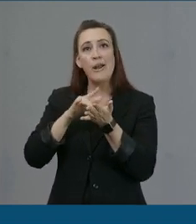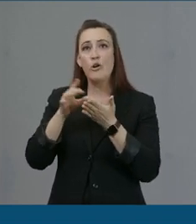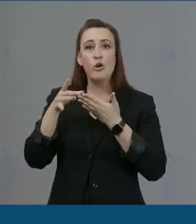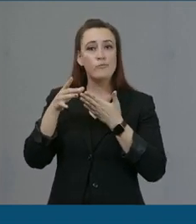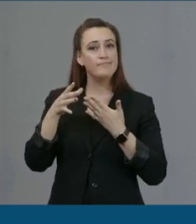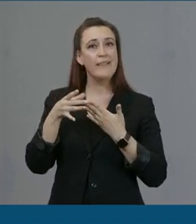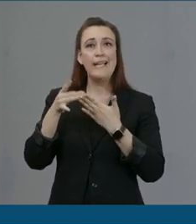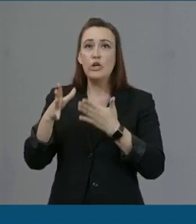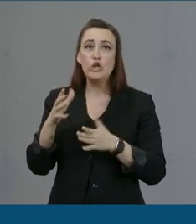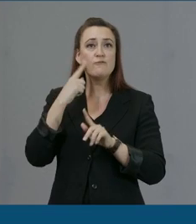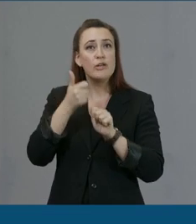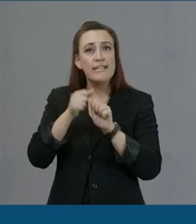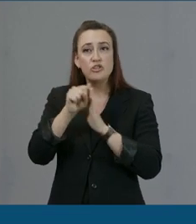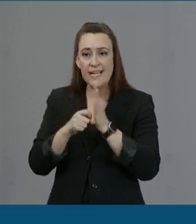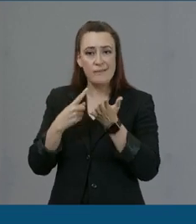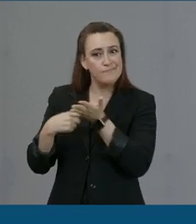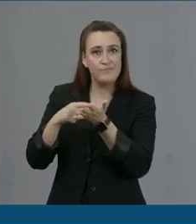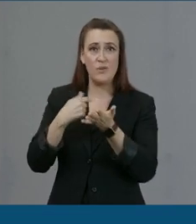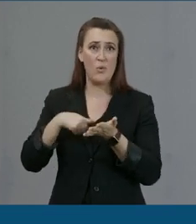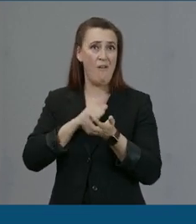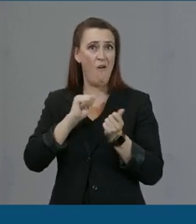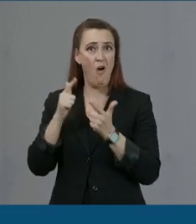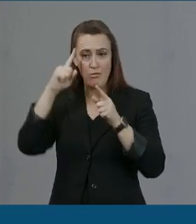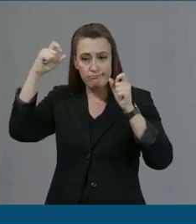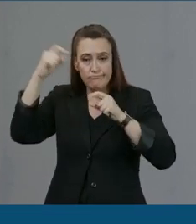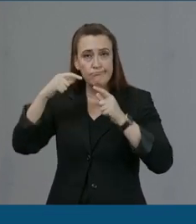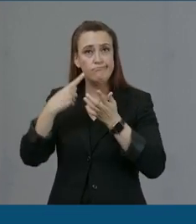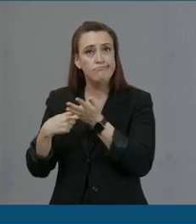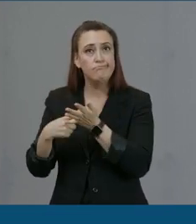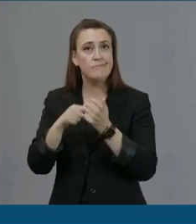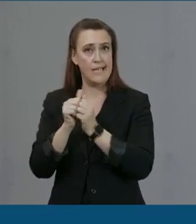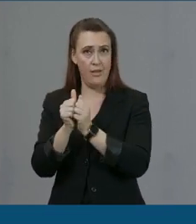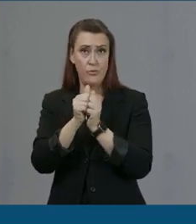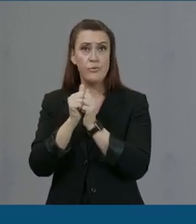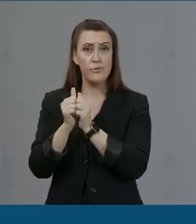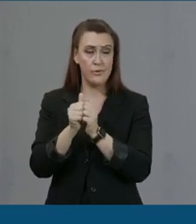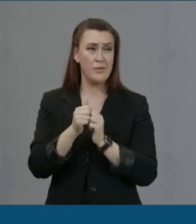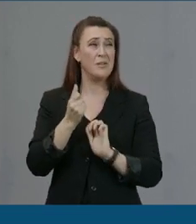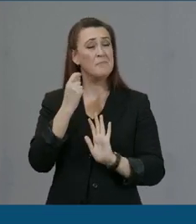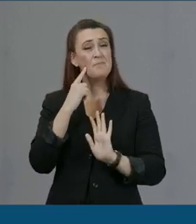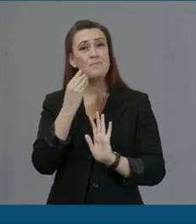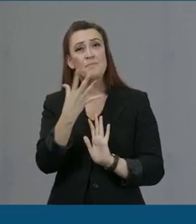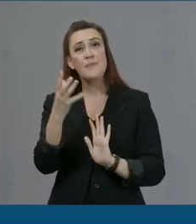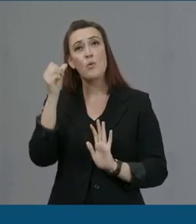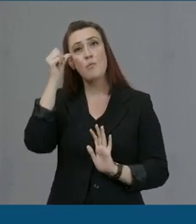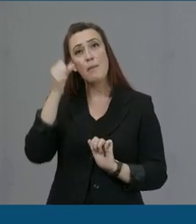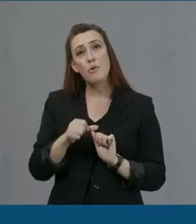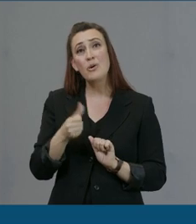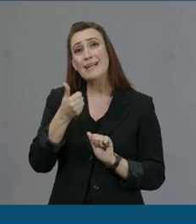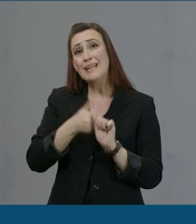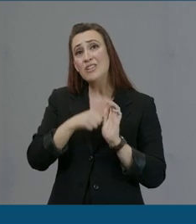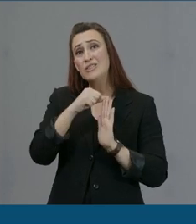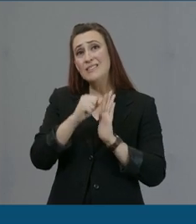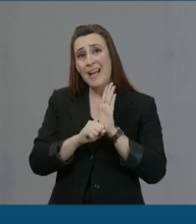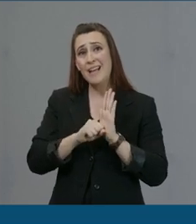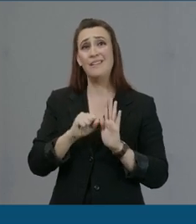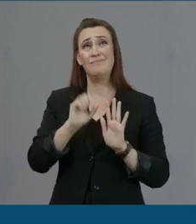where states are on this. I think one thing that's important to remember here is each state is